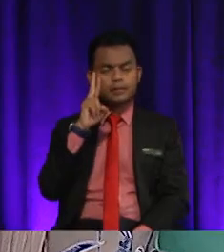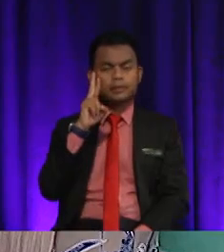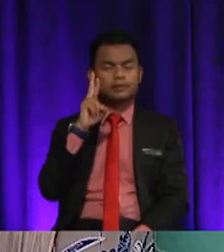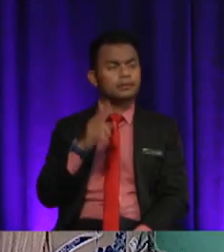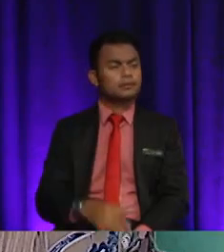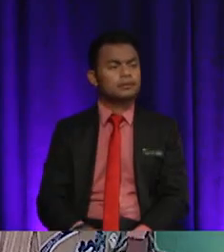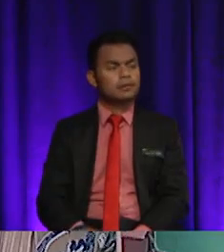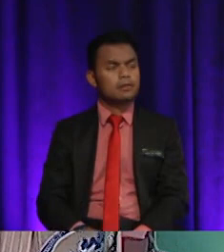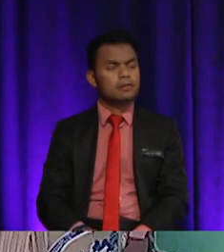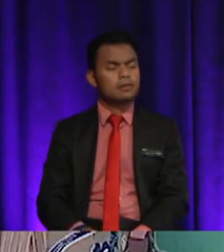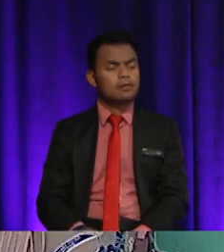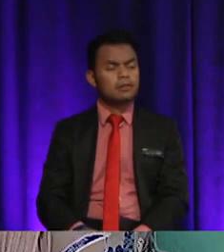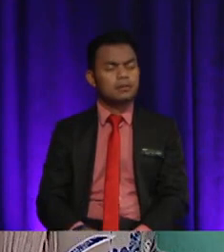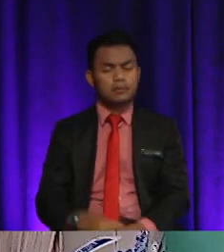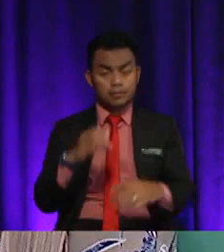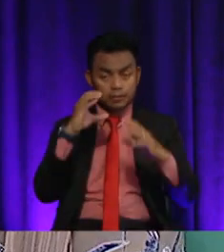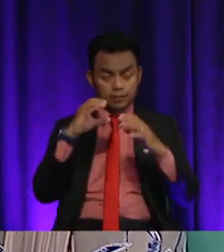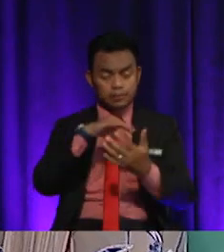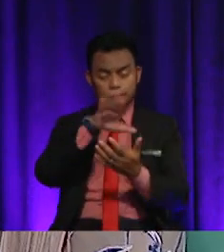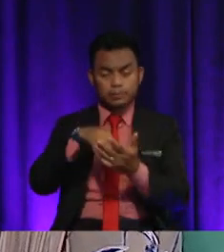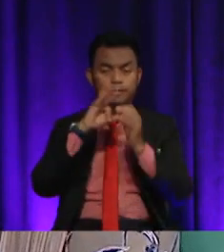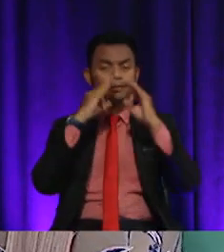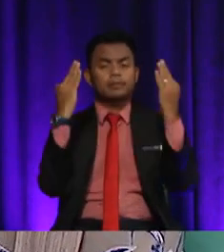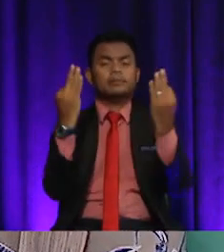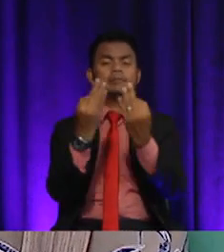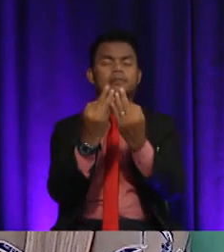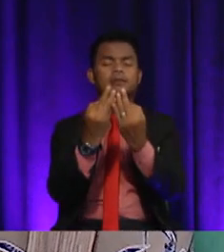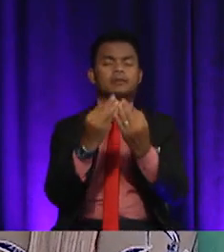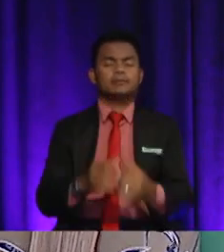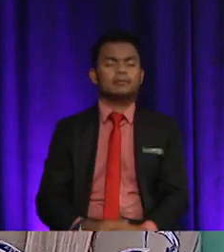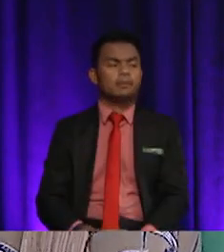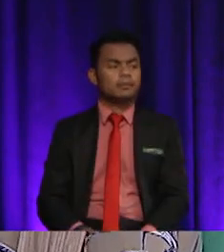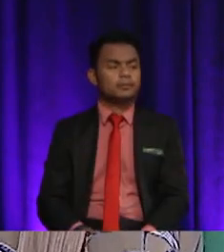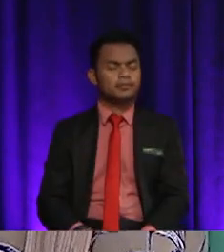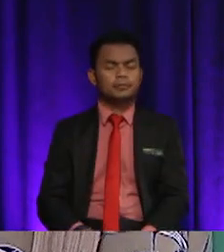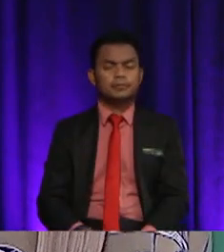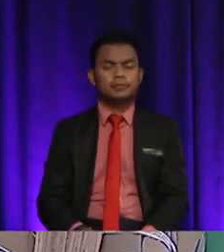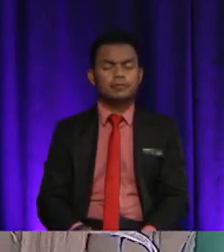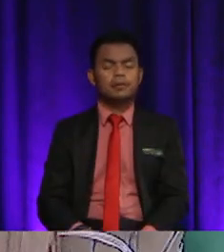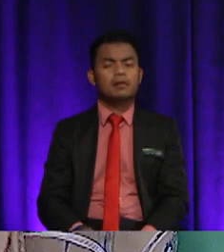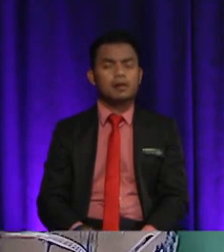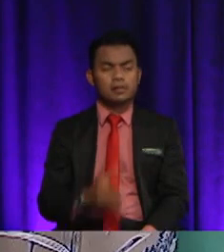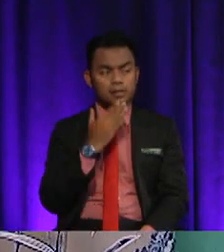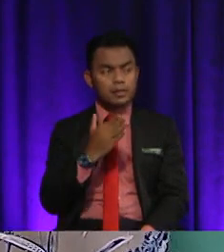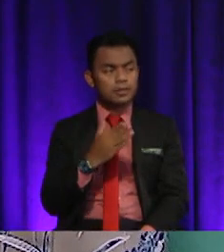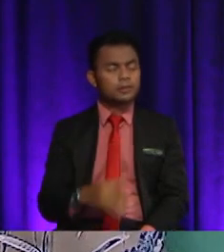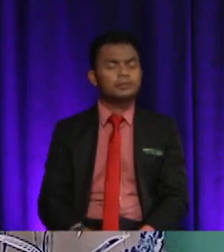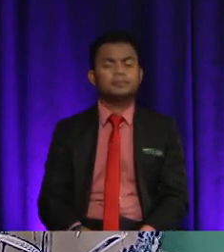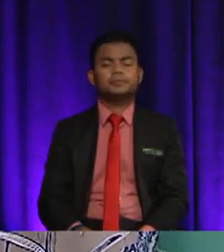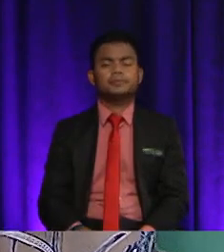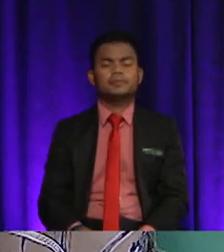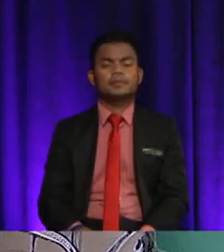the deaths of her family members are caused by the ghosts. Okay, so thank you for that, Umaira. Next